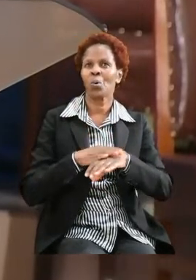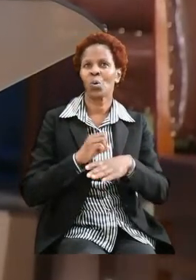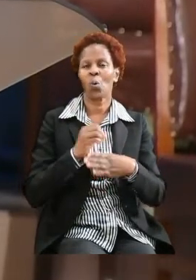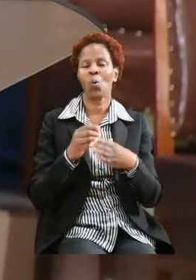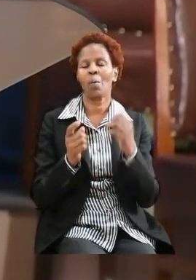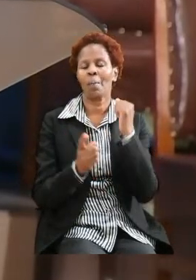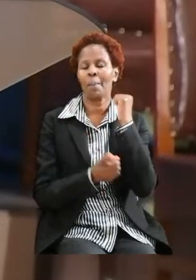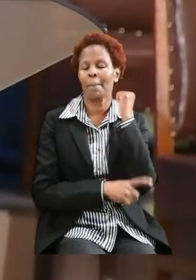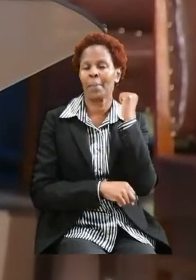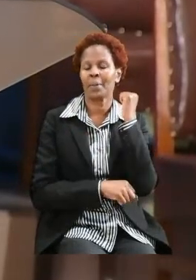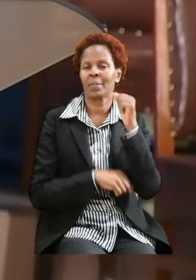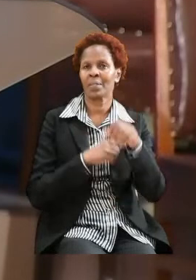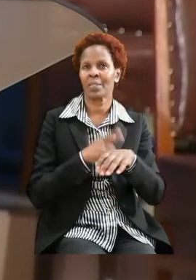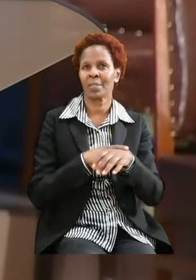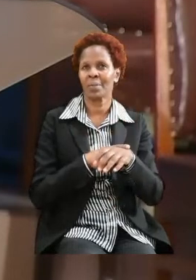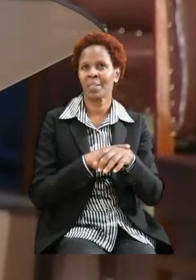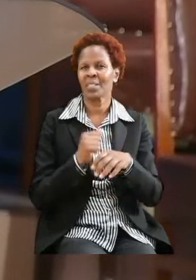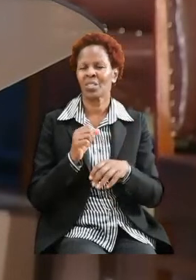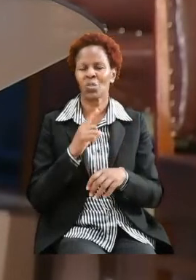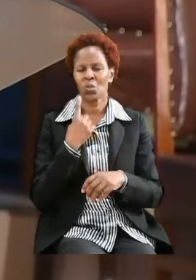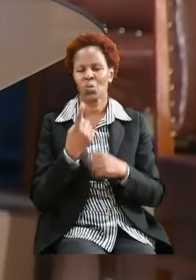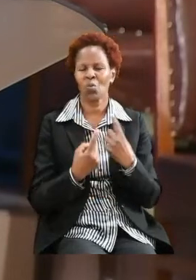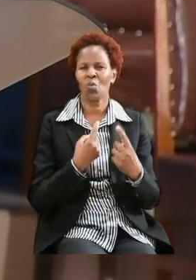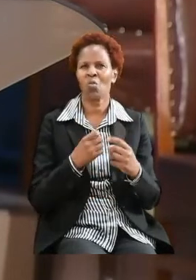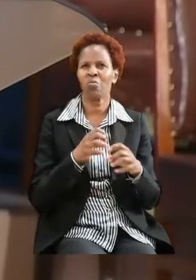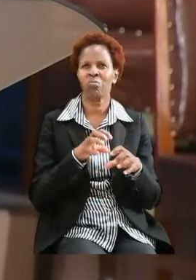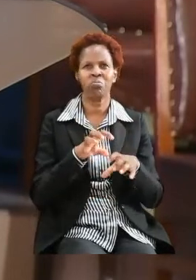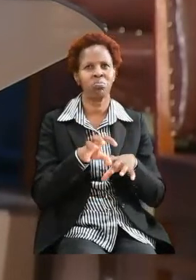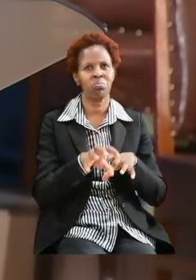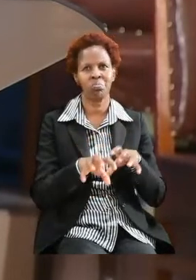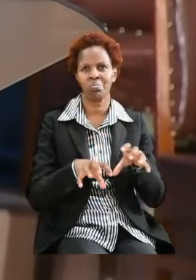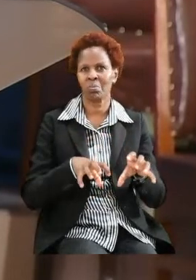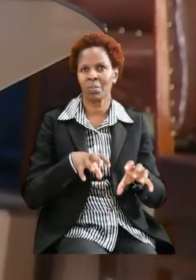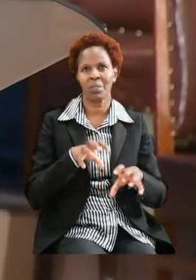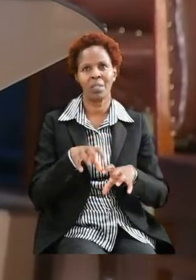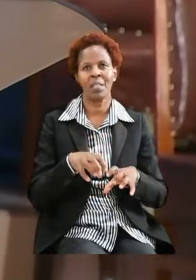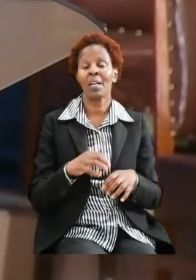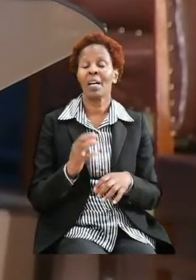example with an antelope which falls prey to